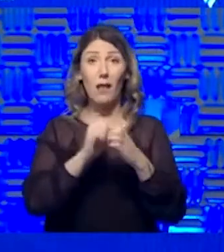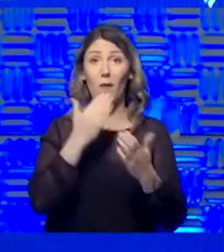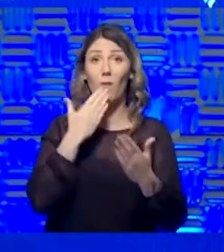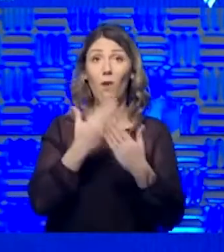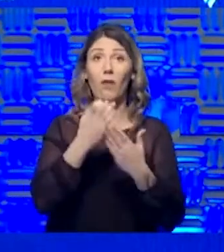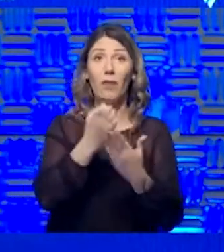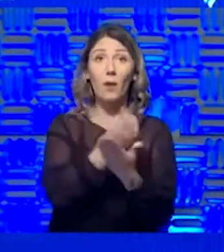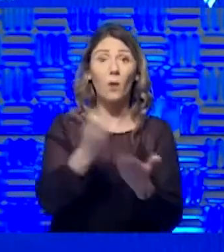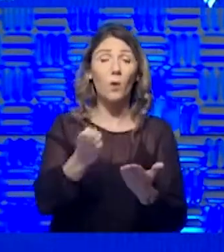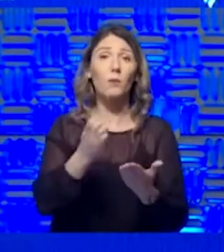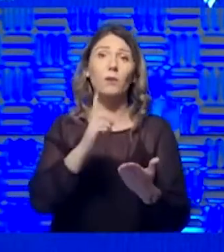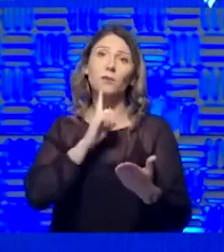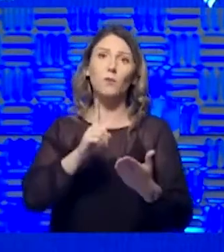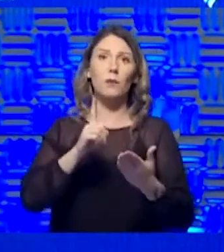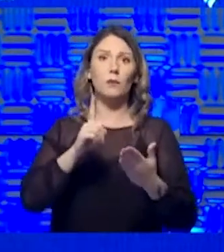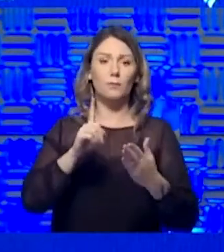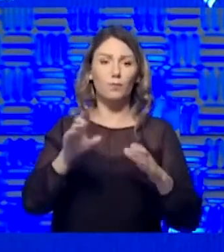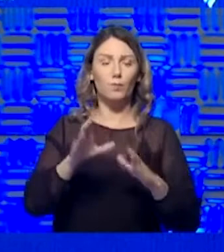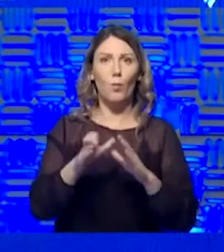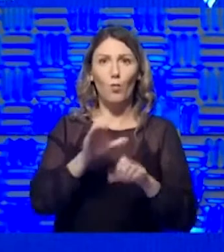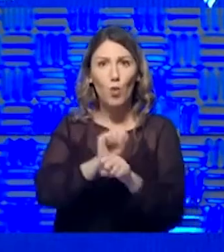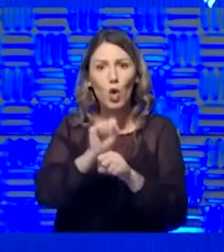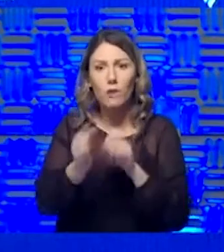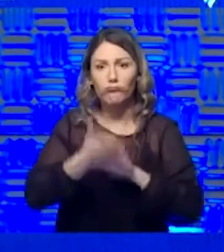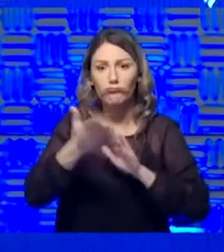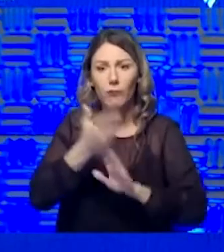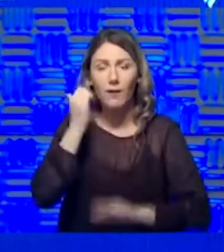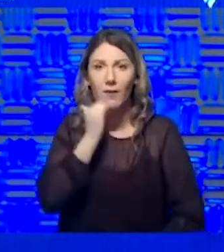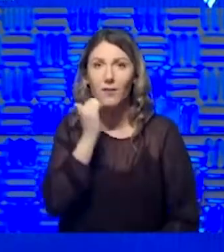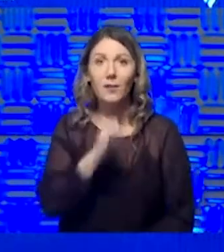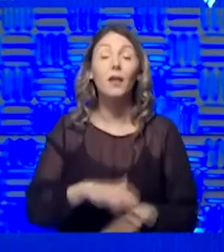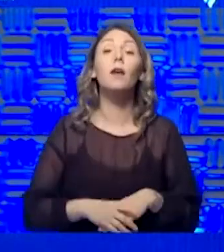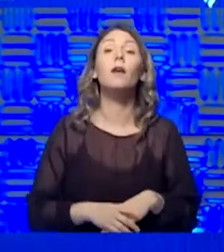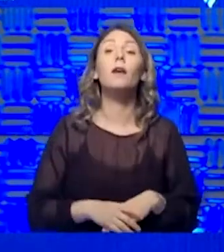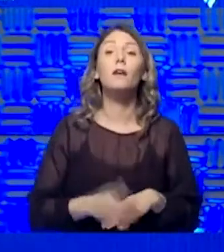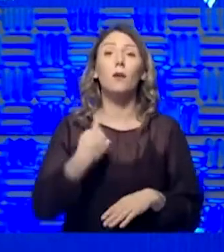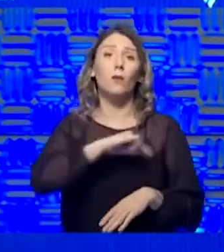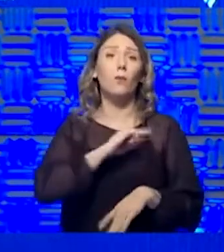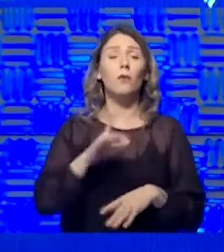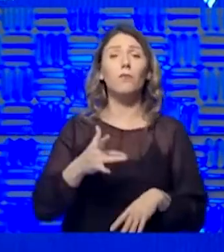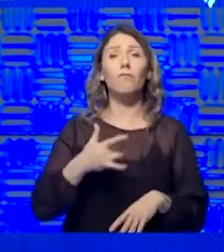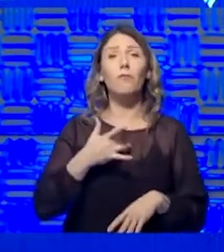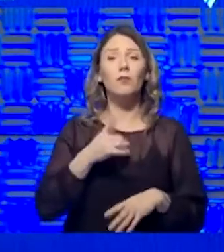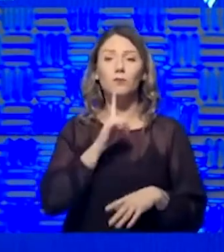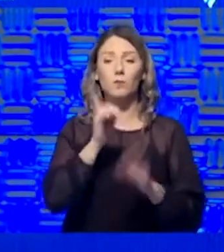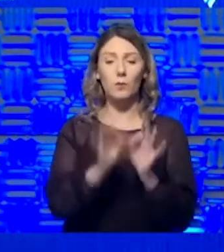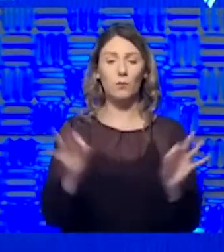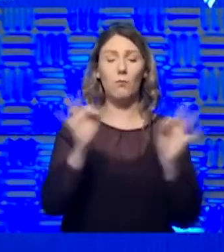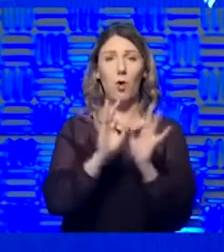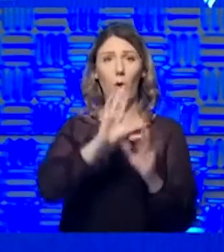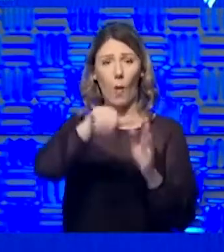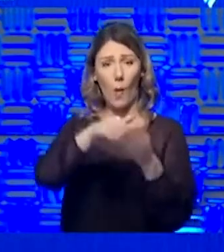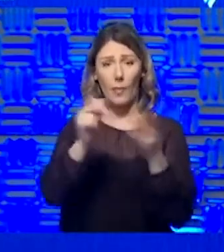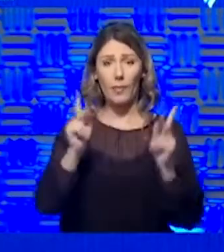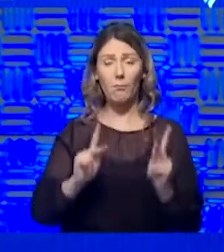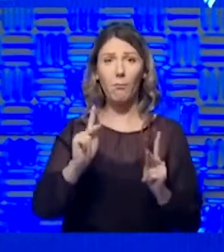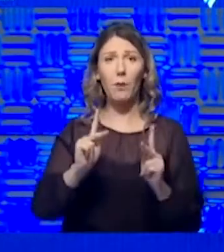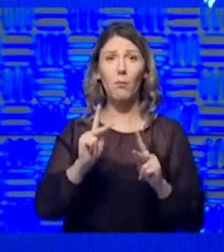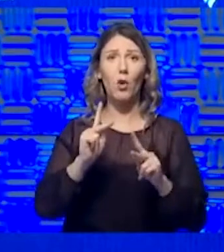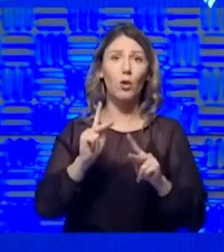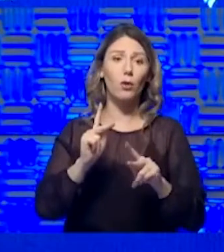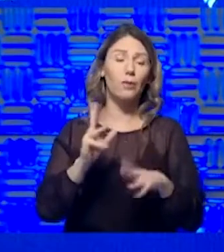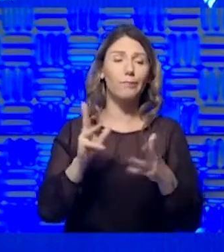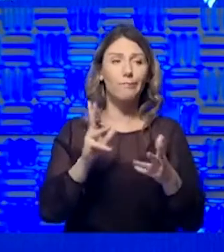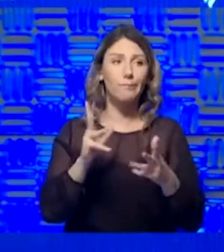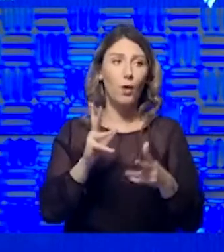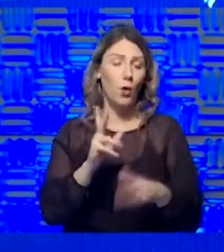on any given day. The other thing is that we feel like it's really important to do all the folks who are called patients